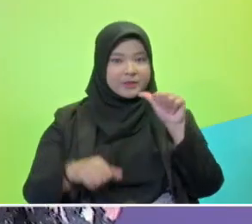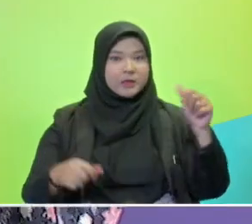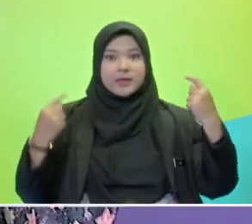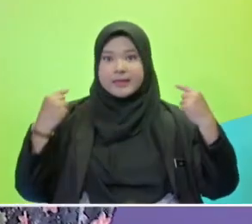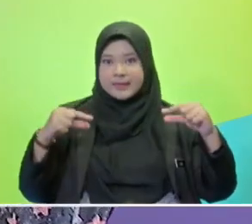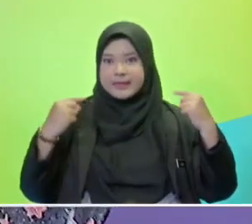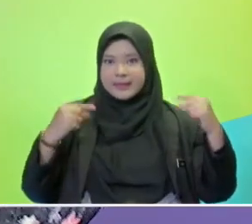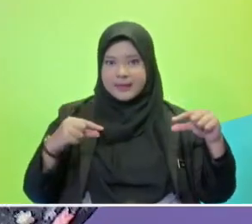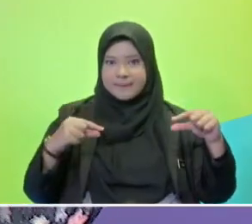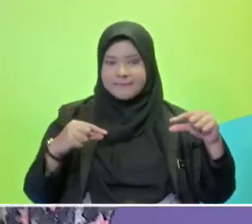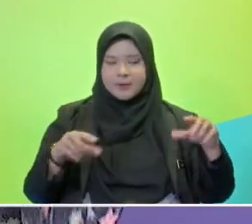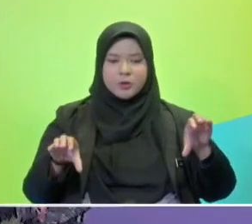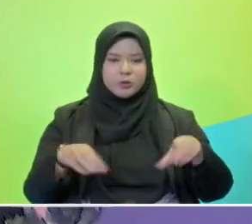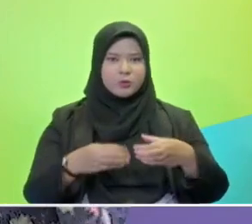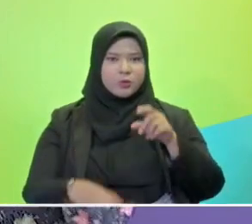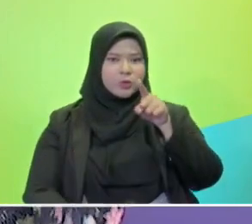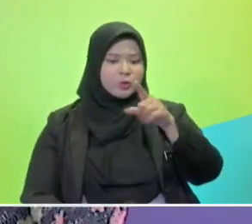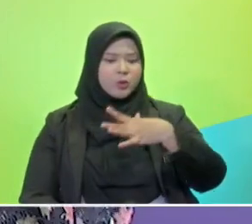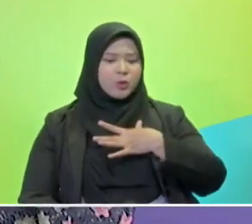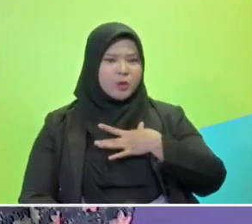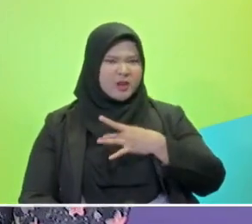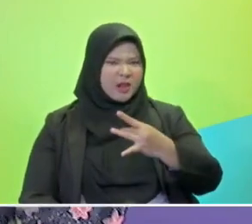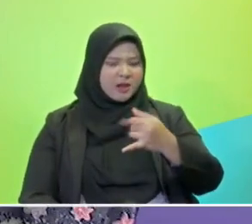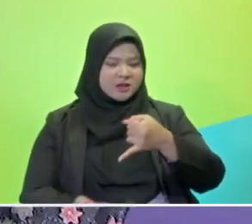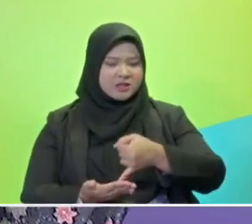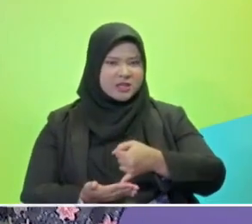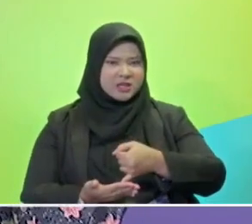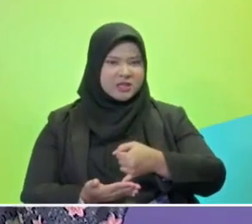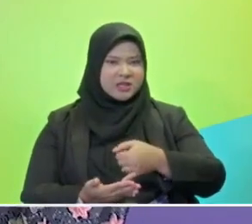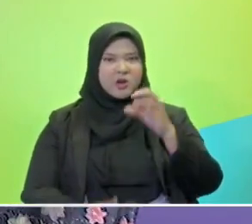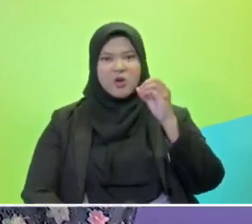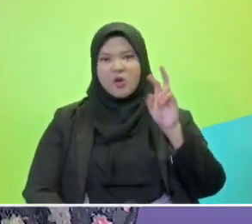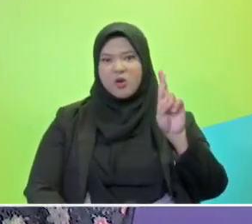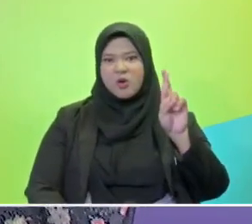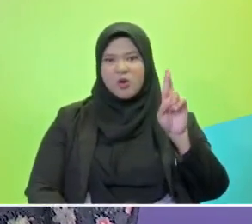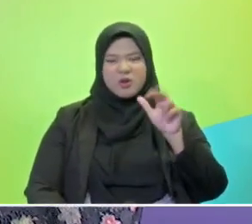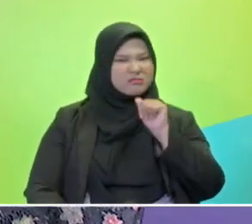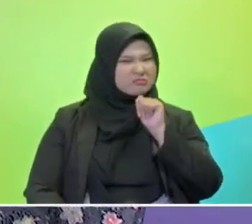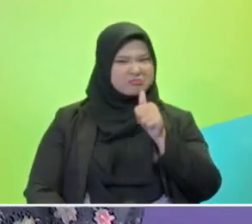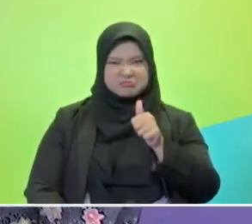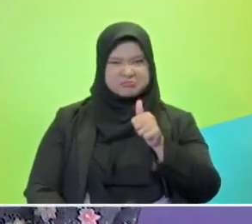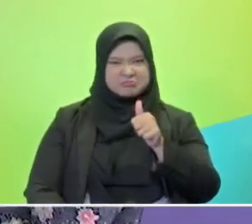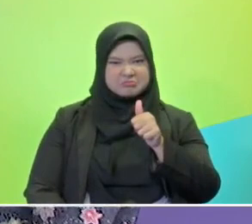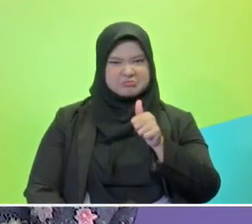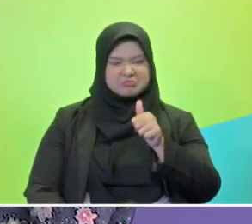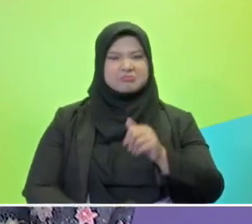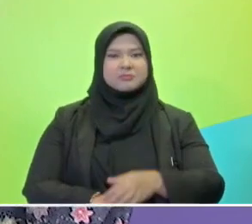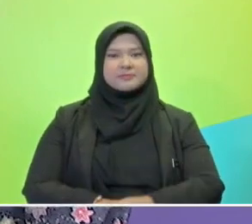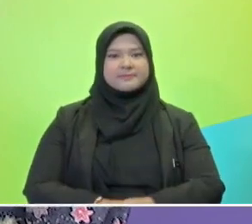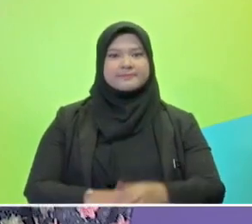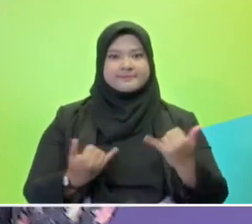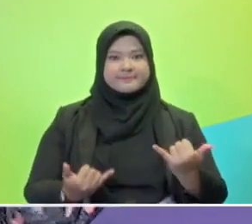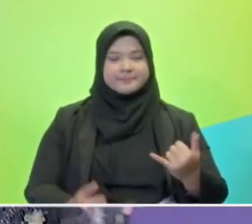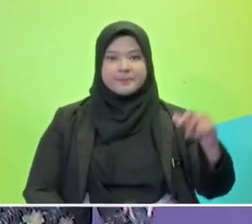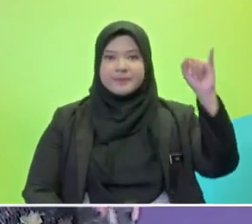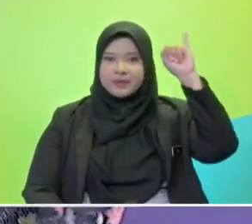a speaking skill, so we shall practice speaking. So what we're going to do is, I'm going to demonstrate with Abang Irfan here. Okay. And